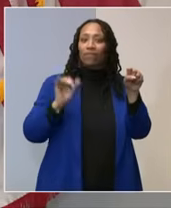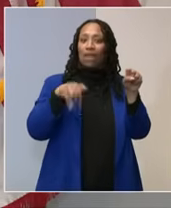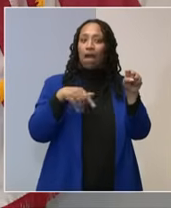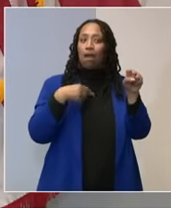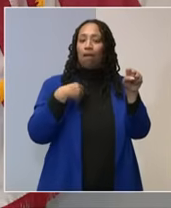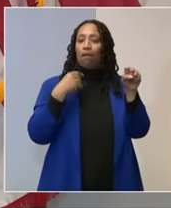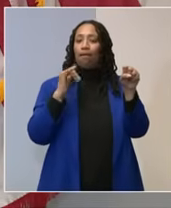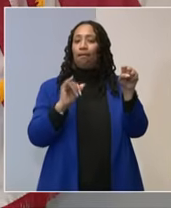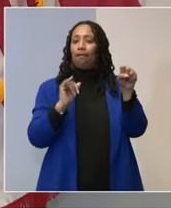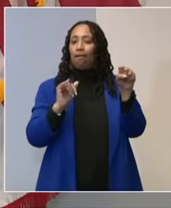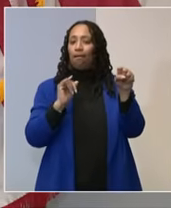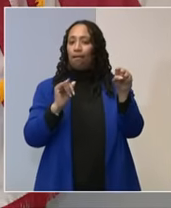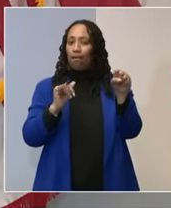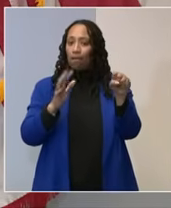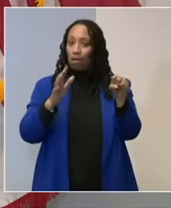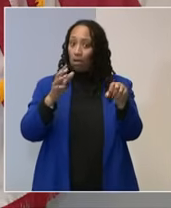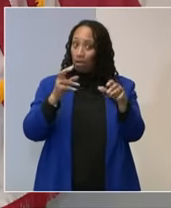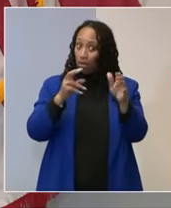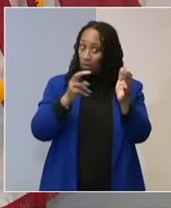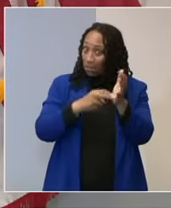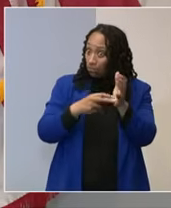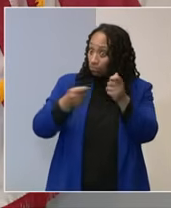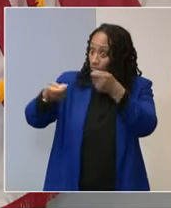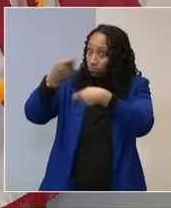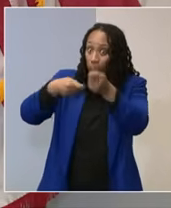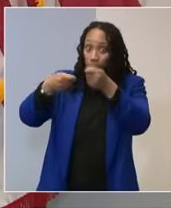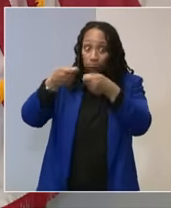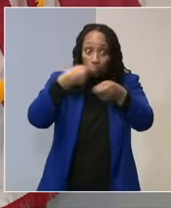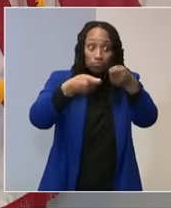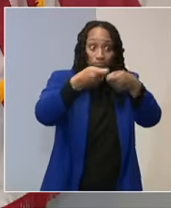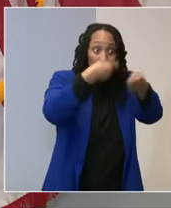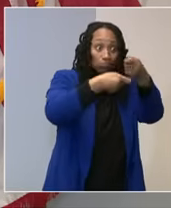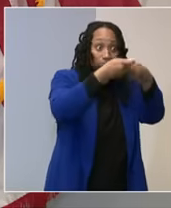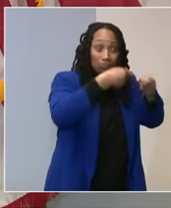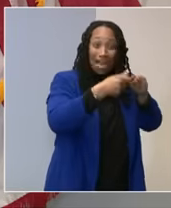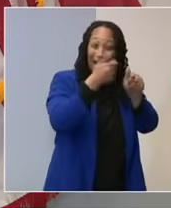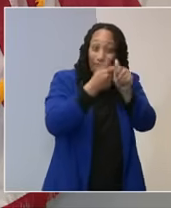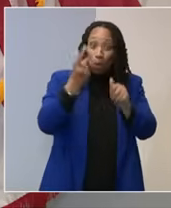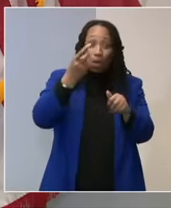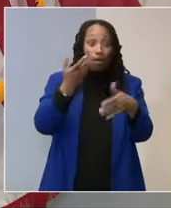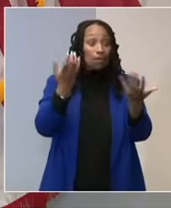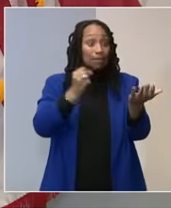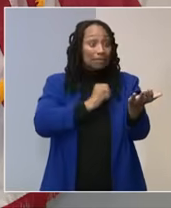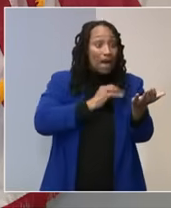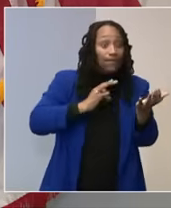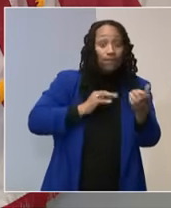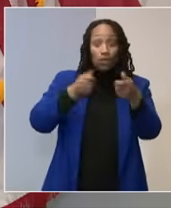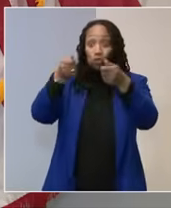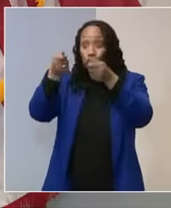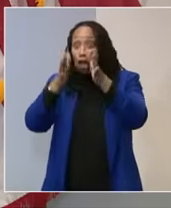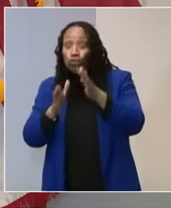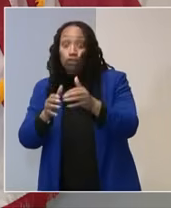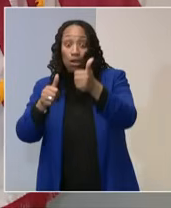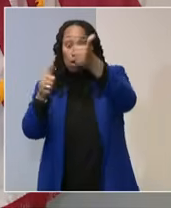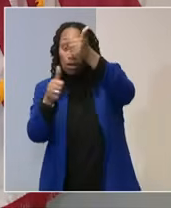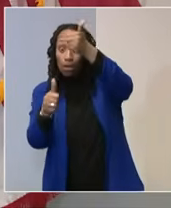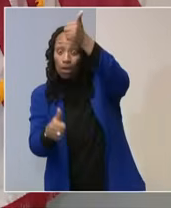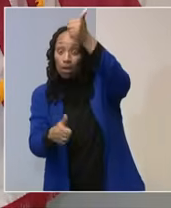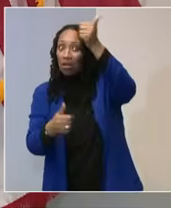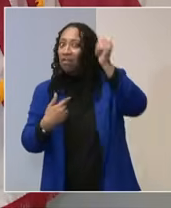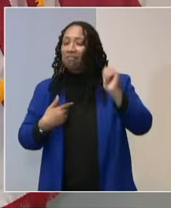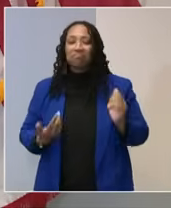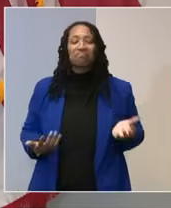years. I had a sense of who I didn't think was in kind of my mold